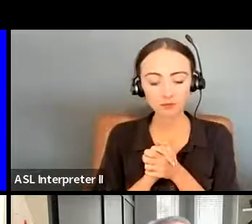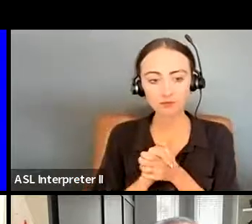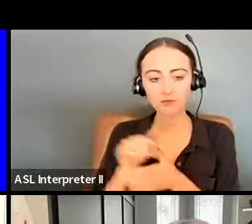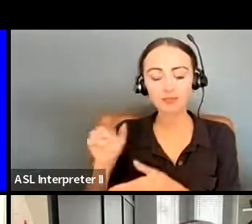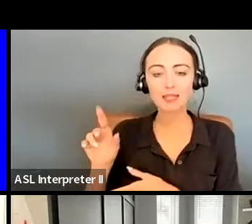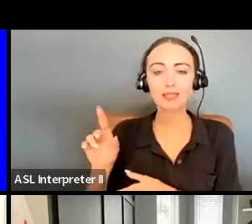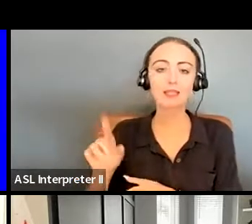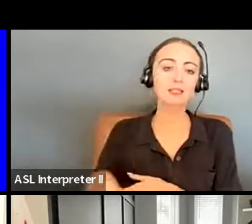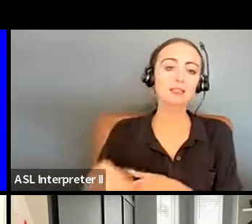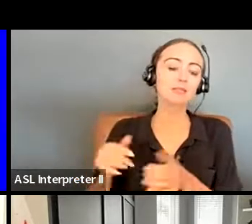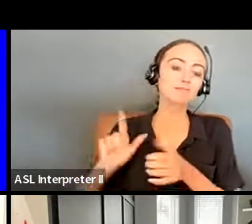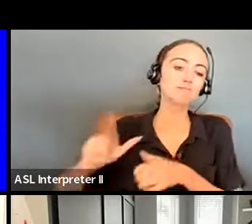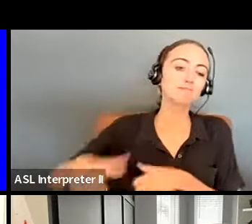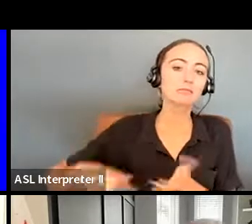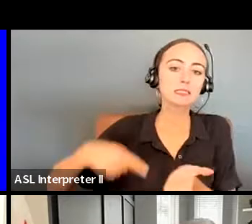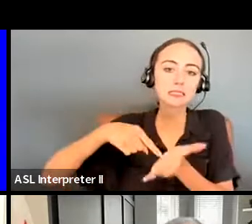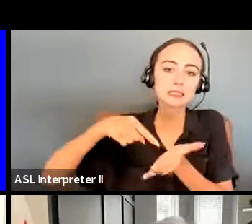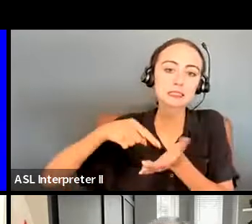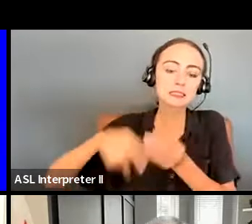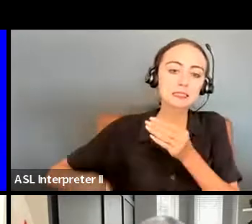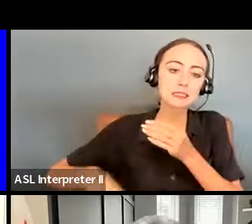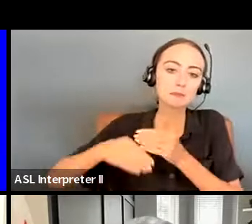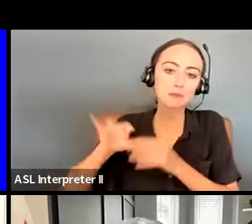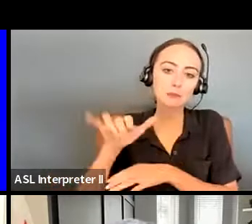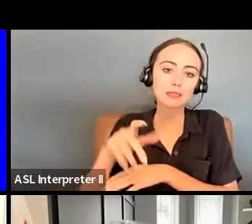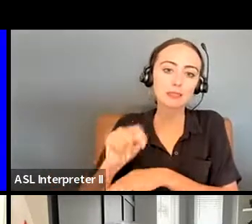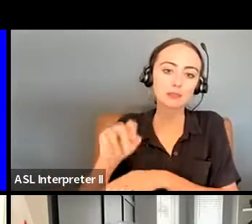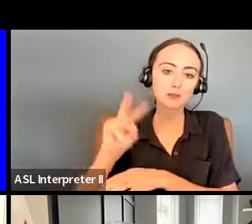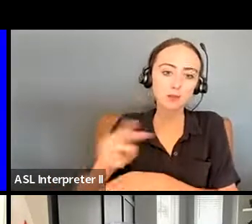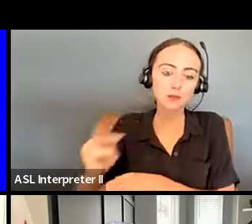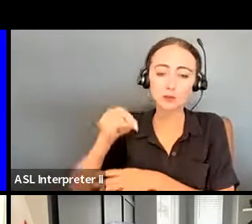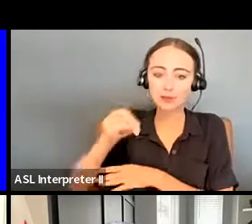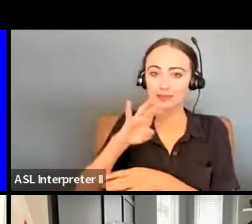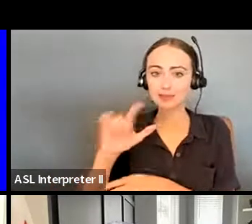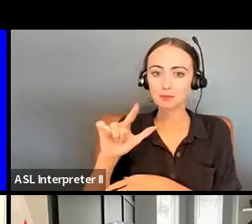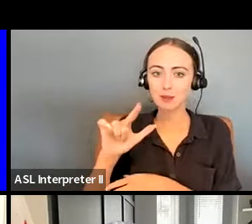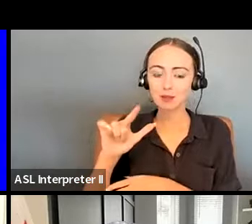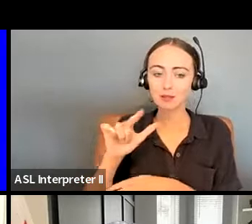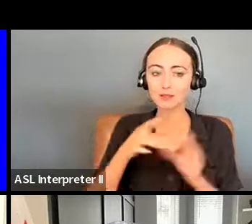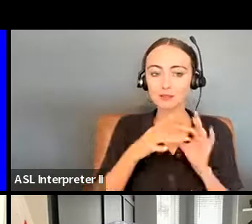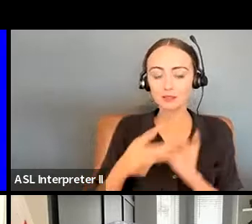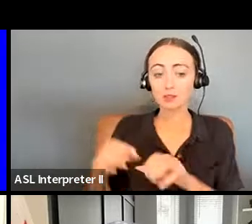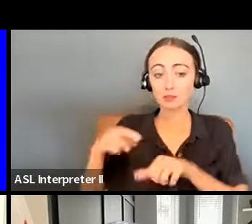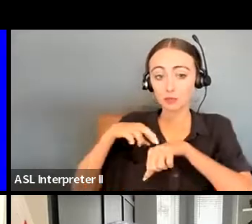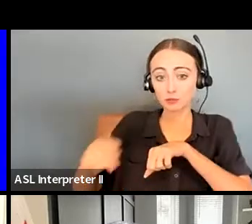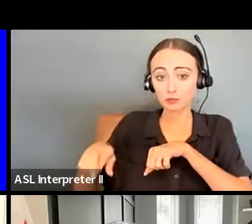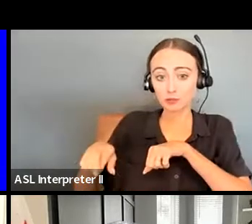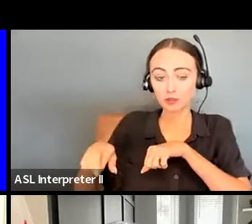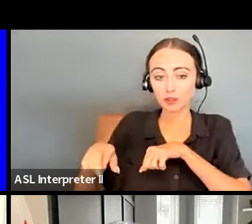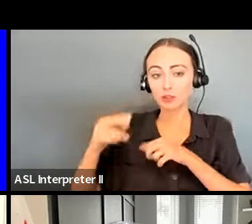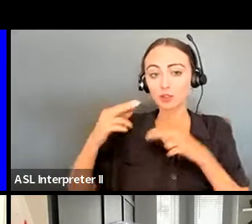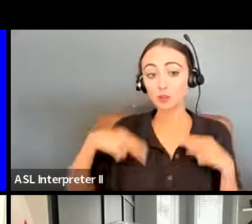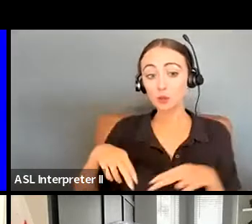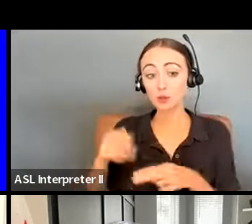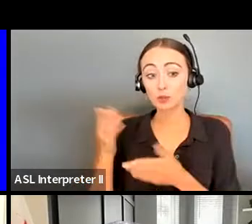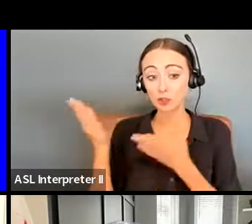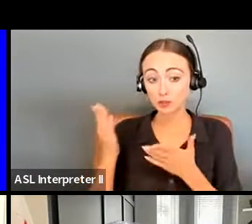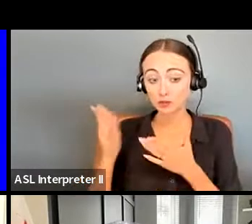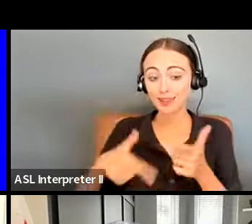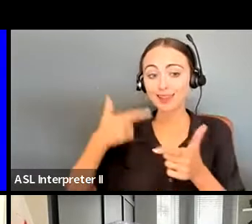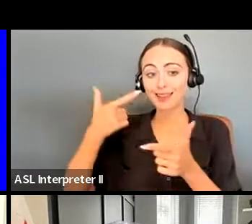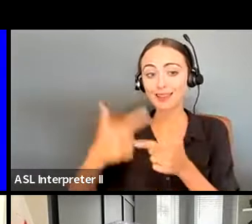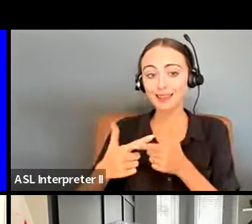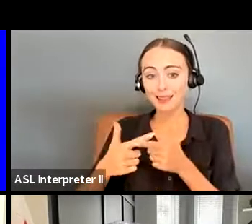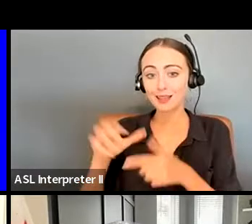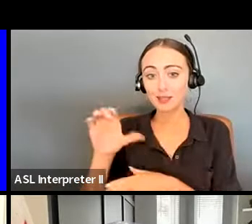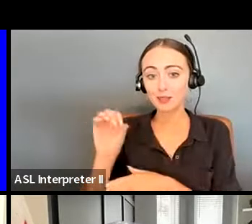Debt Recovery Amendment Act of 2022. This is the bill that was sequentially referred first to the Committee on Human Services and then to the committee